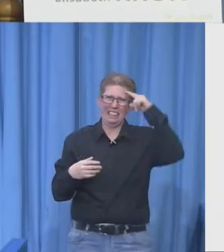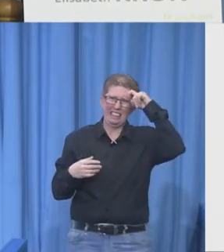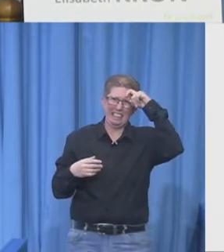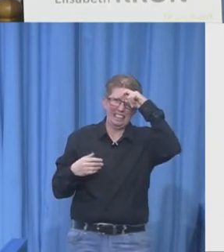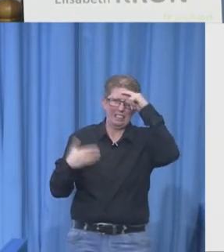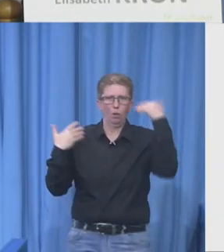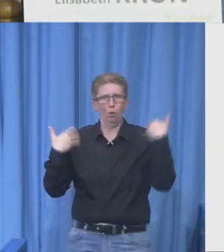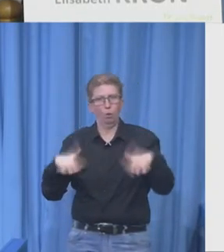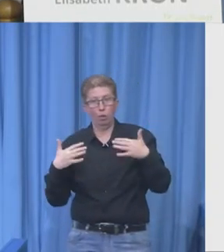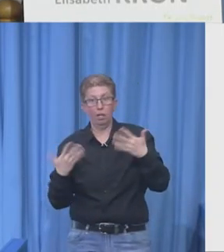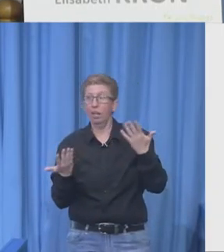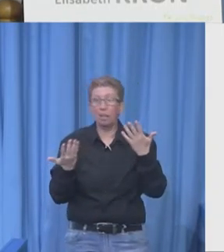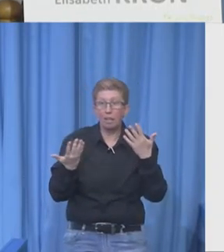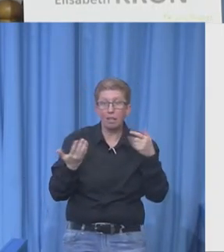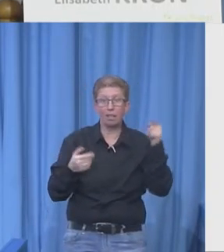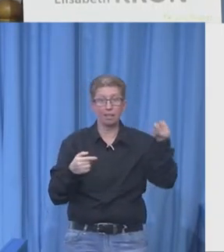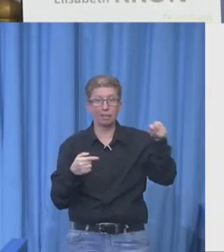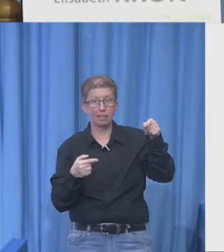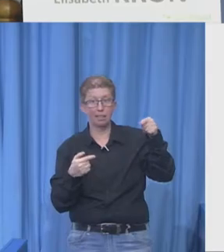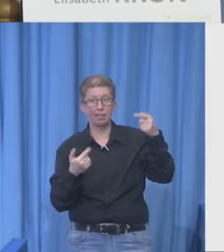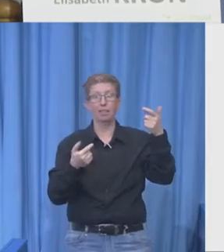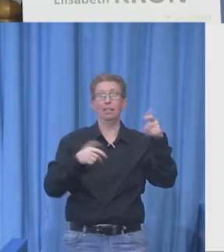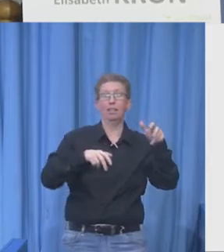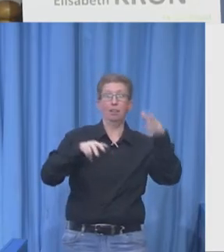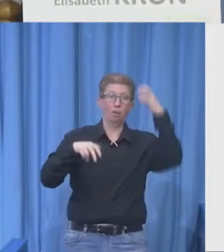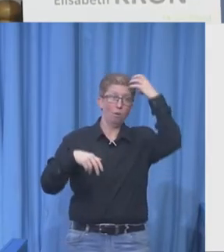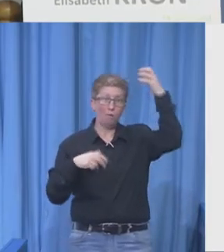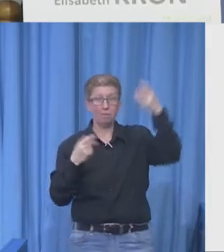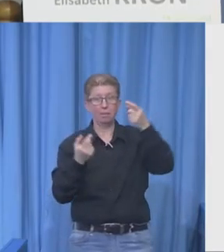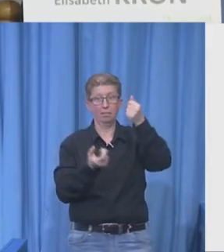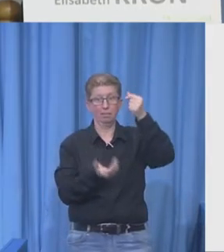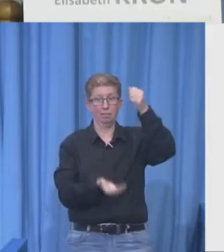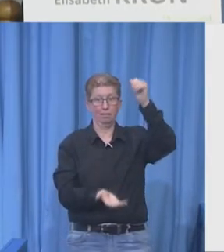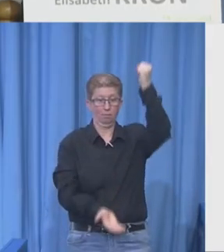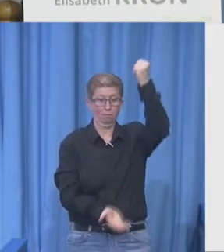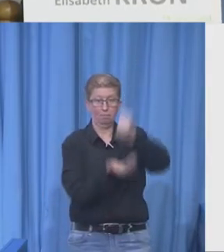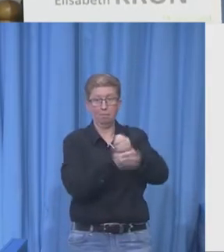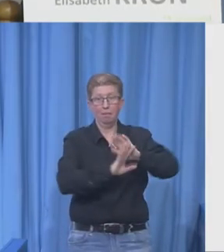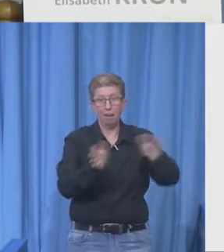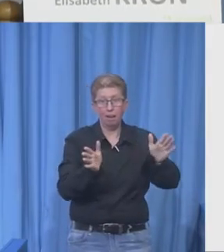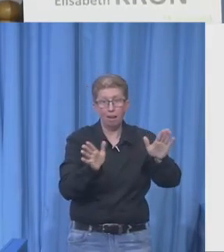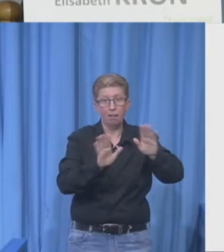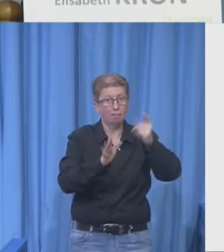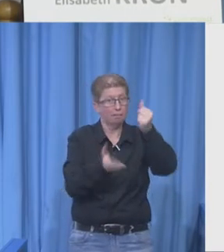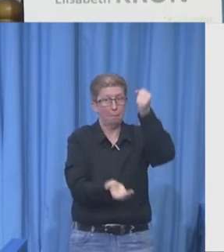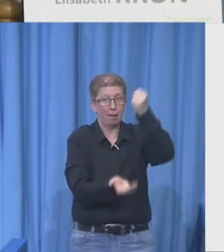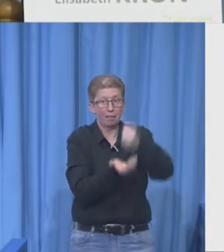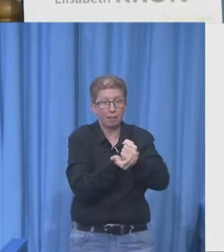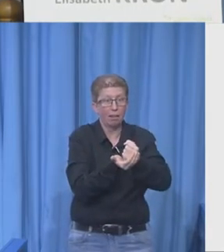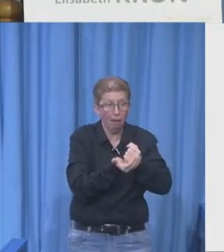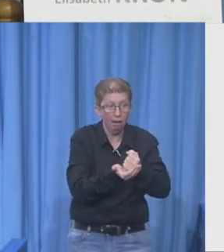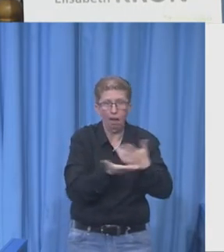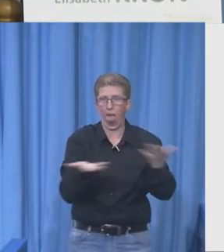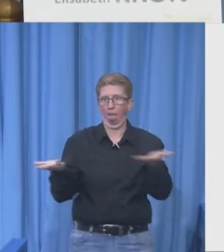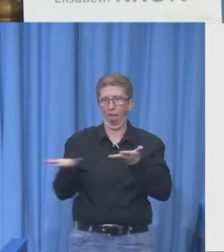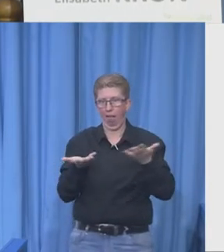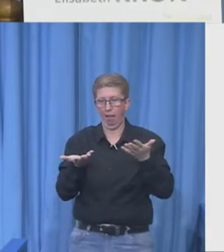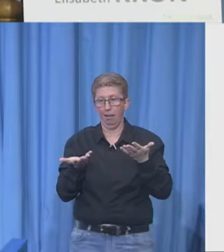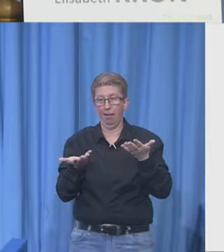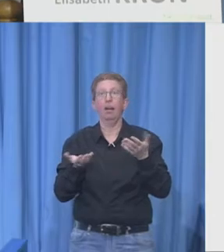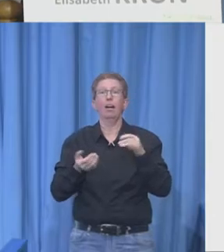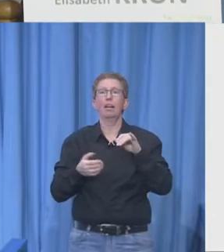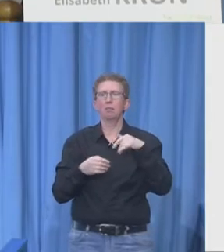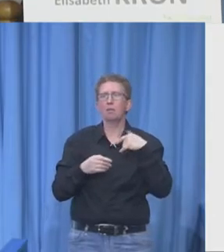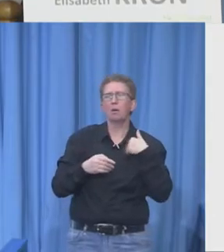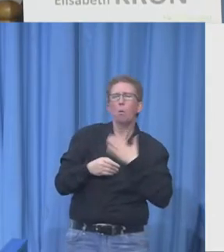system. So we had not like 25 hours a week for everybody for 5 months. We just could do workshops,